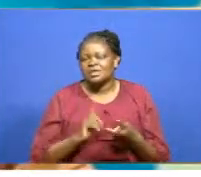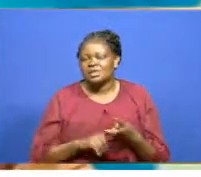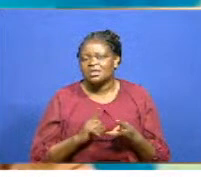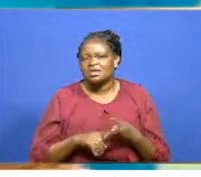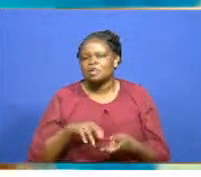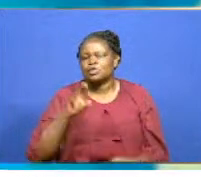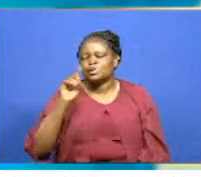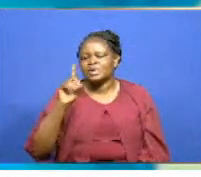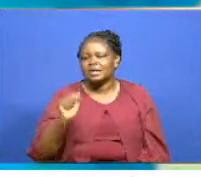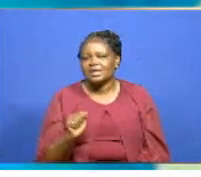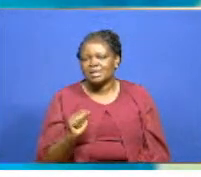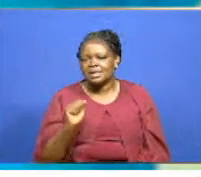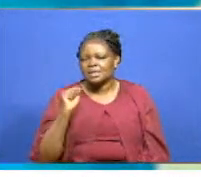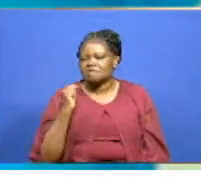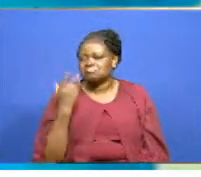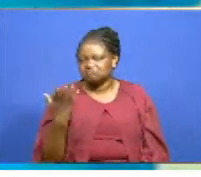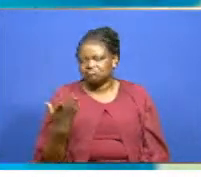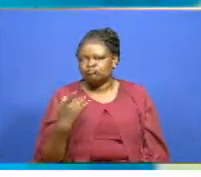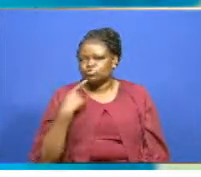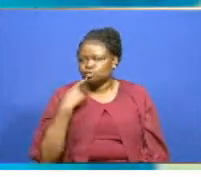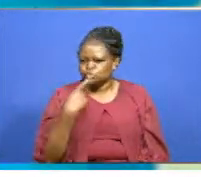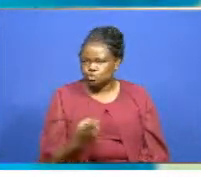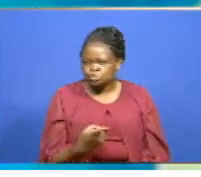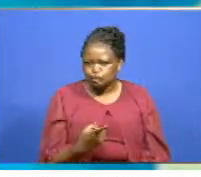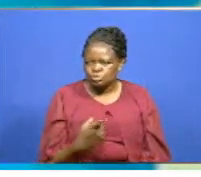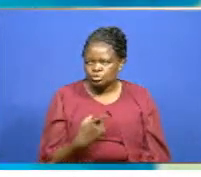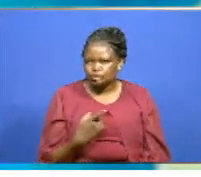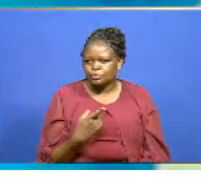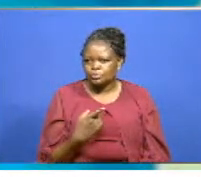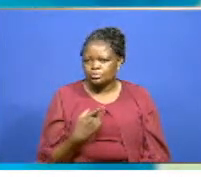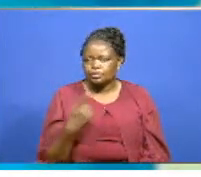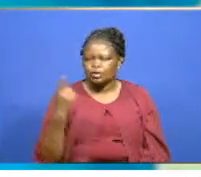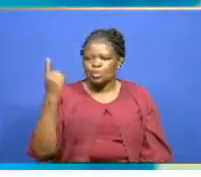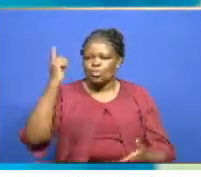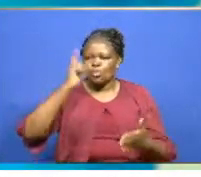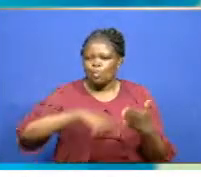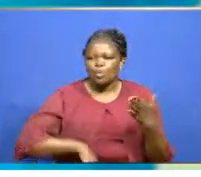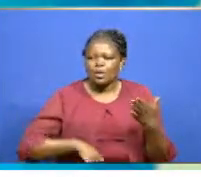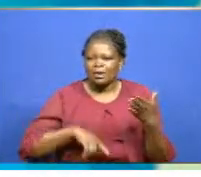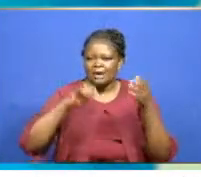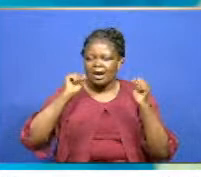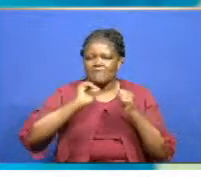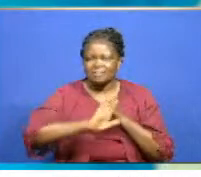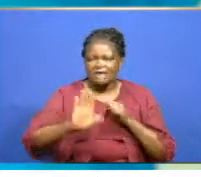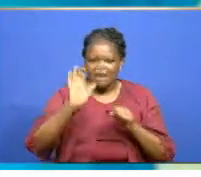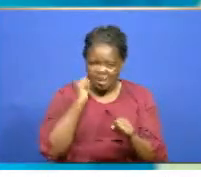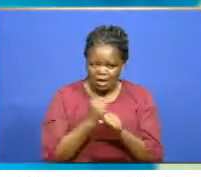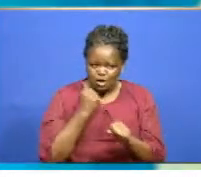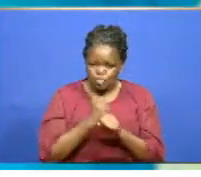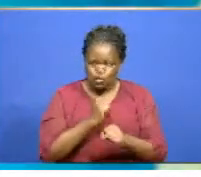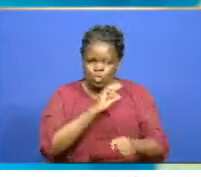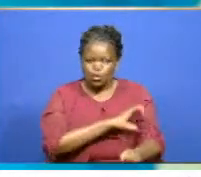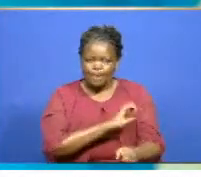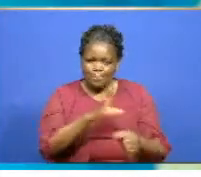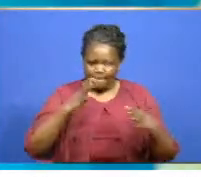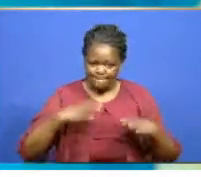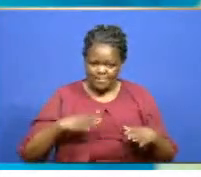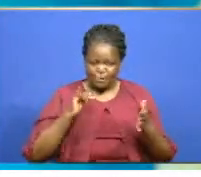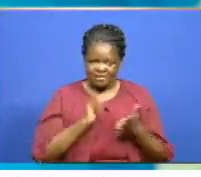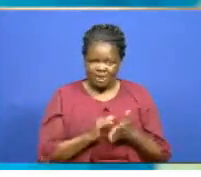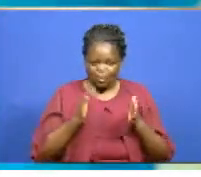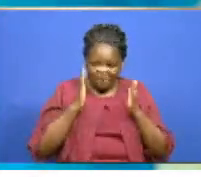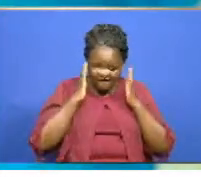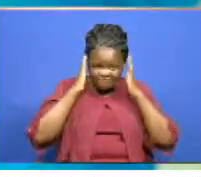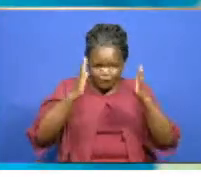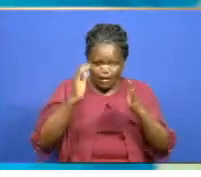UDA inaingia kule ndani. So ni nini ambacho watafanya ili kuempower wananchi, so that we focus